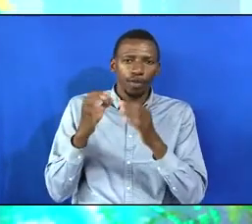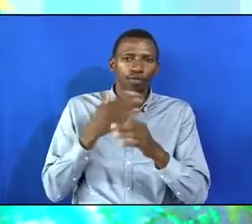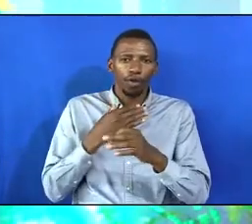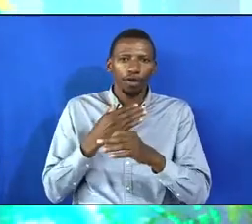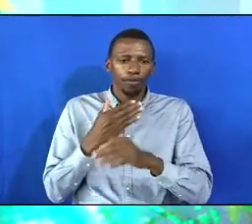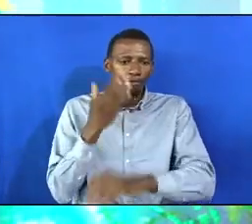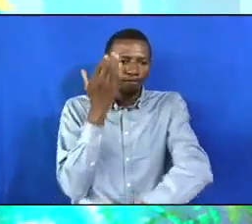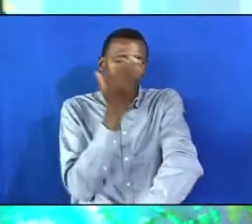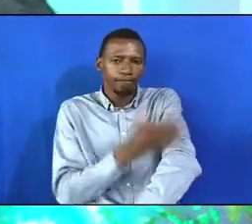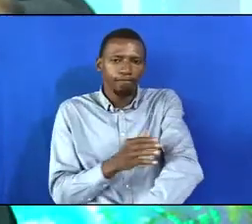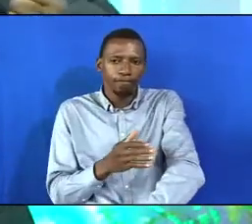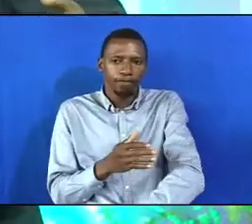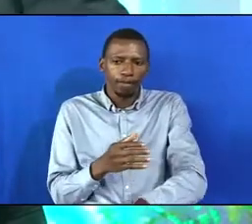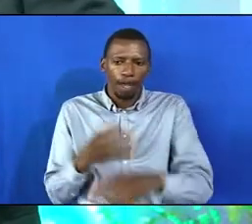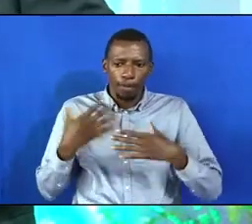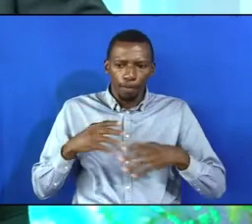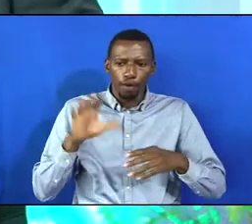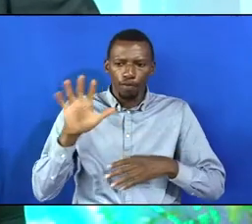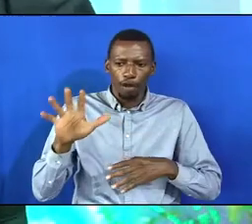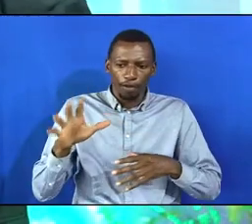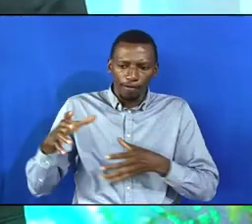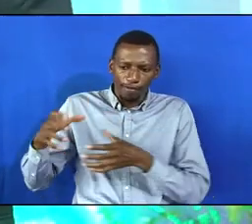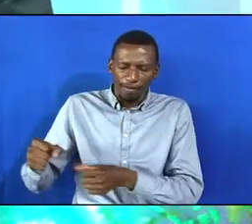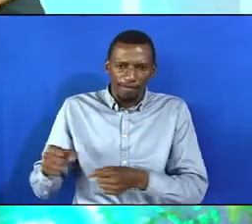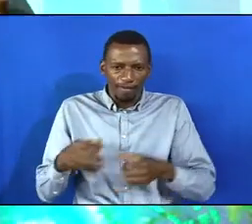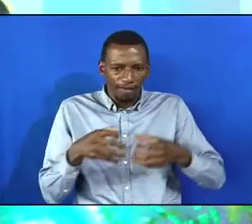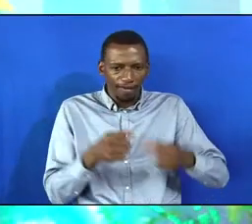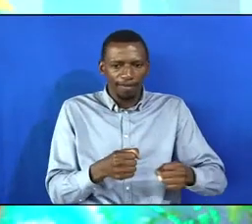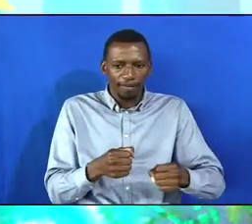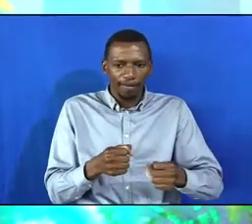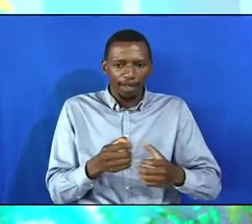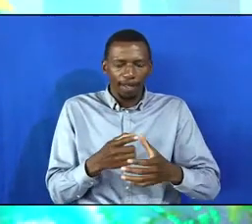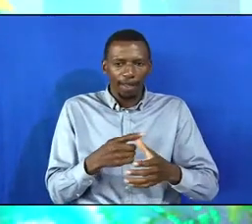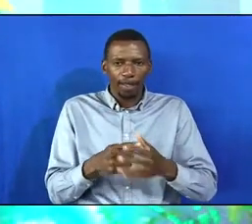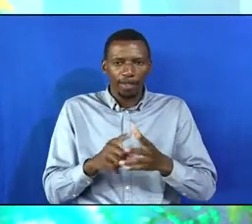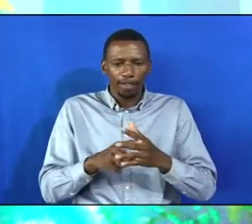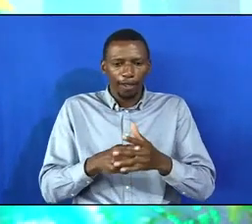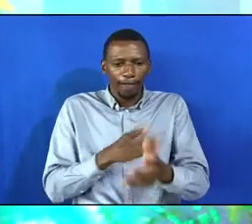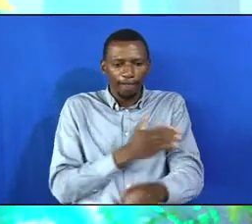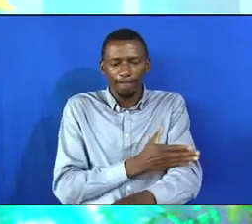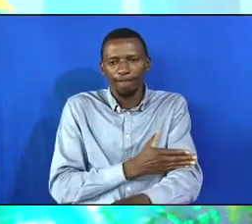from one side, the other 5 men hold you from one side, then they begin cutting through you.